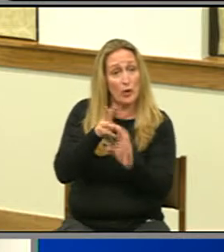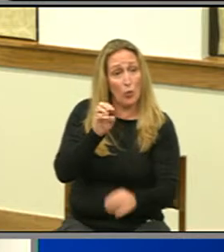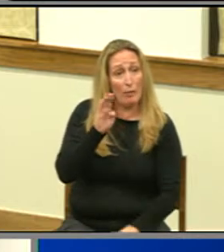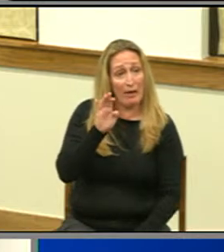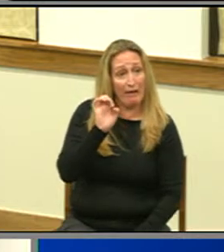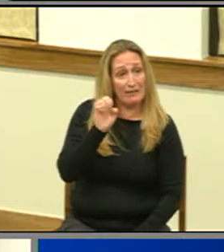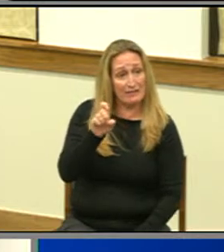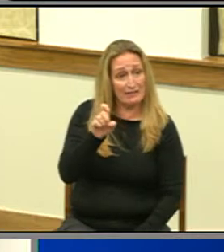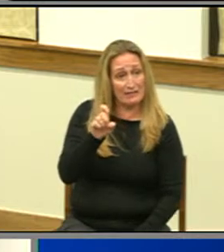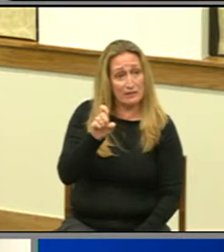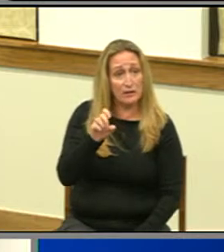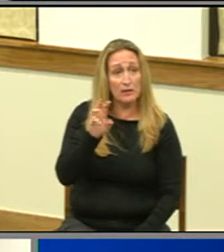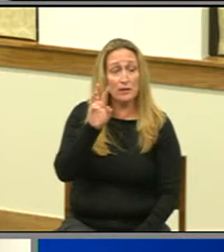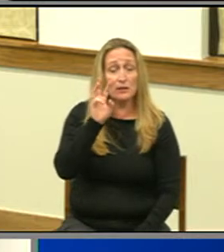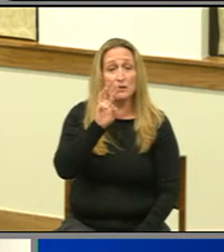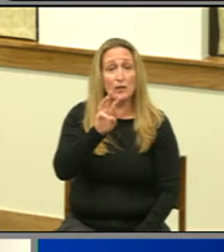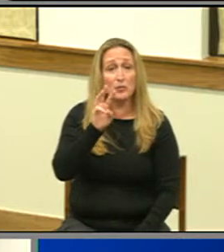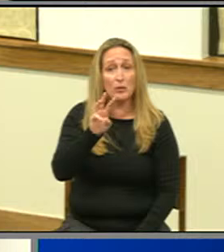link at